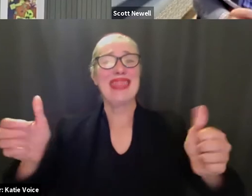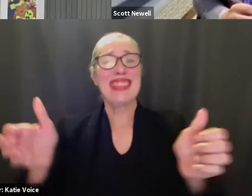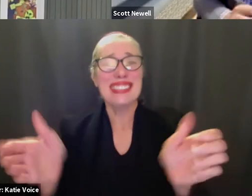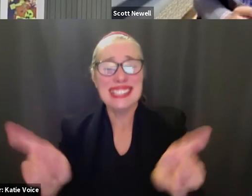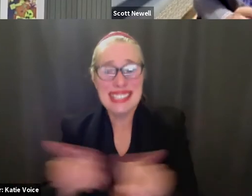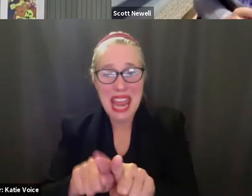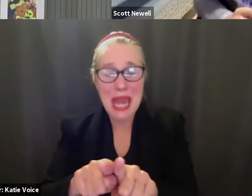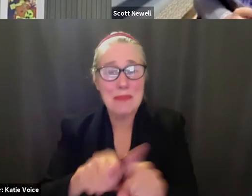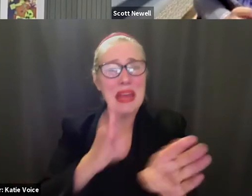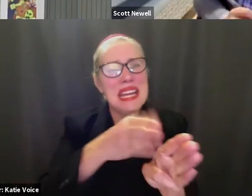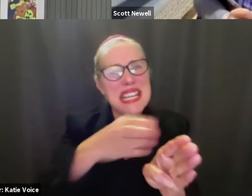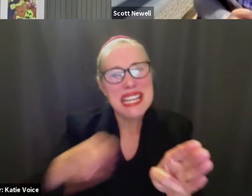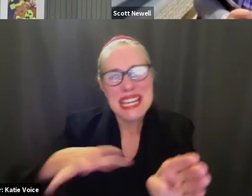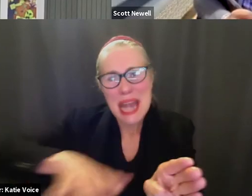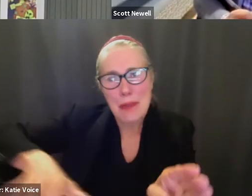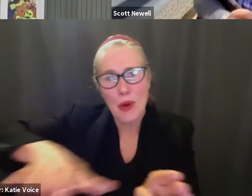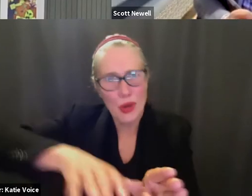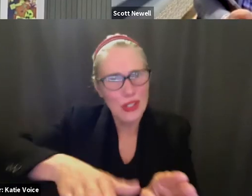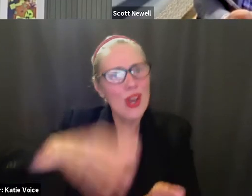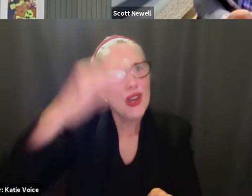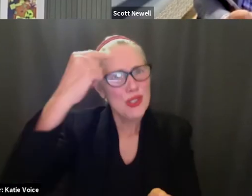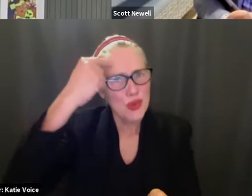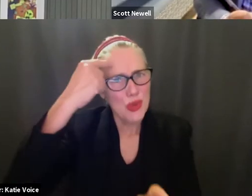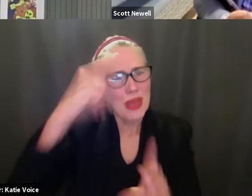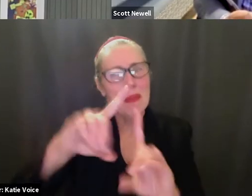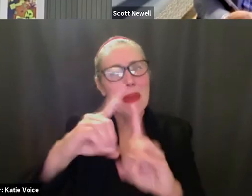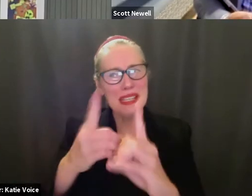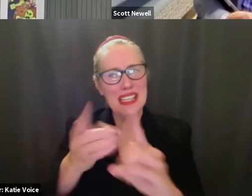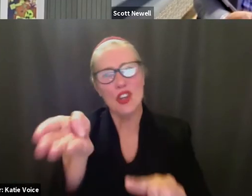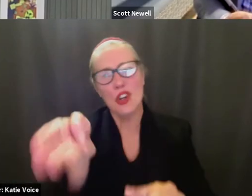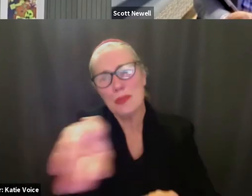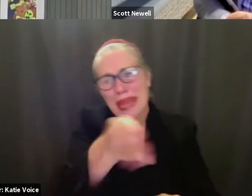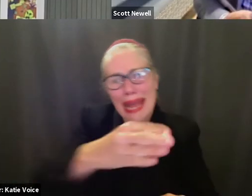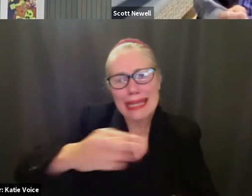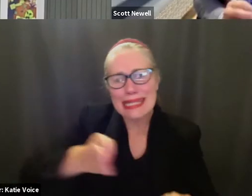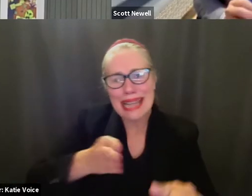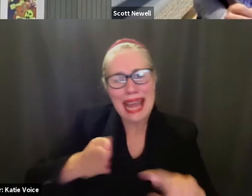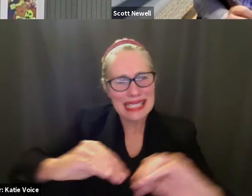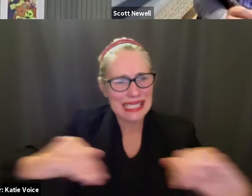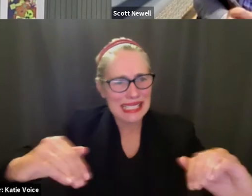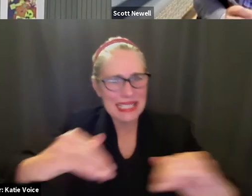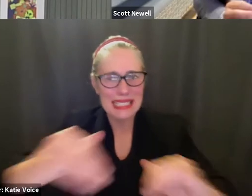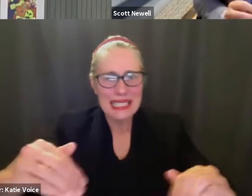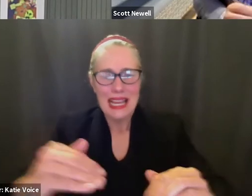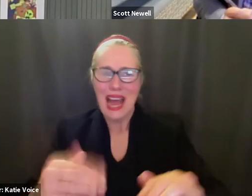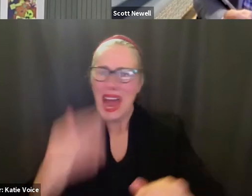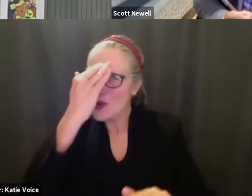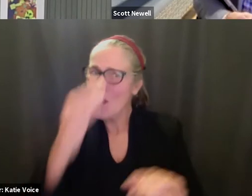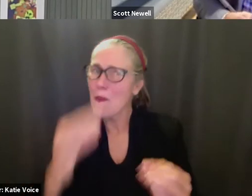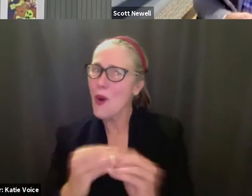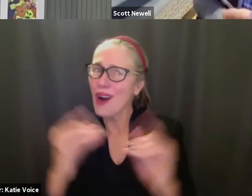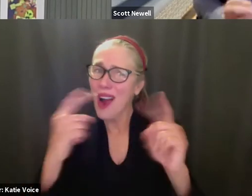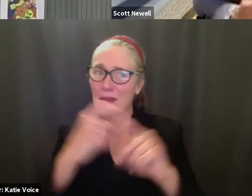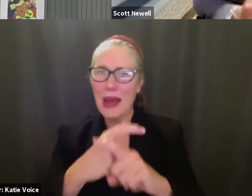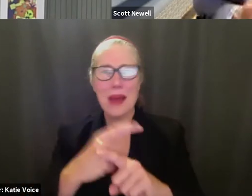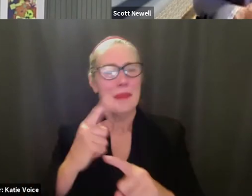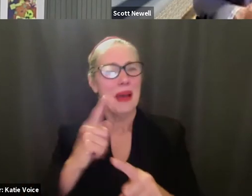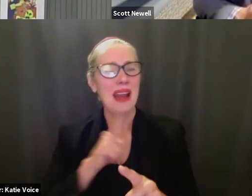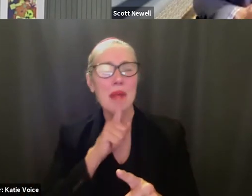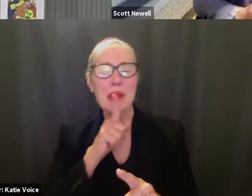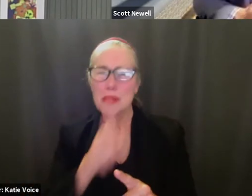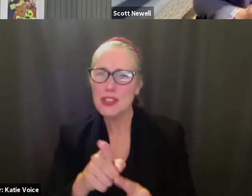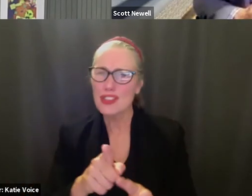the districts could be sliced a bit uh i know that makes things much more complicated but again i just think this the imbalance